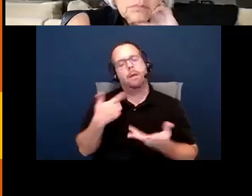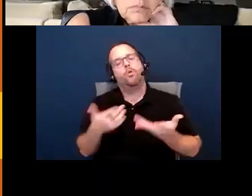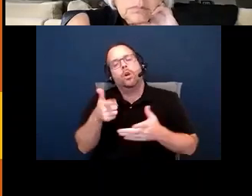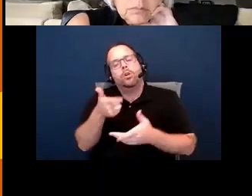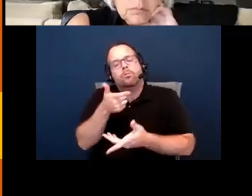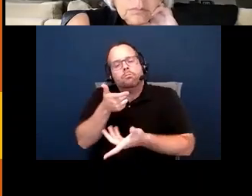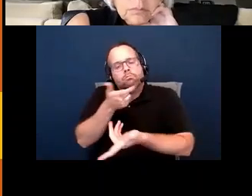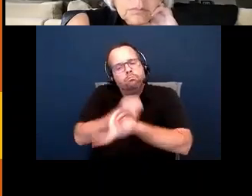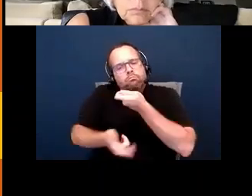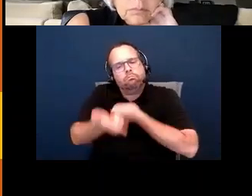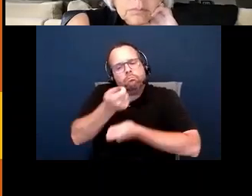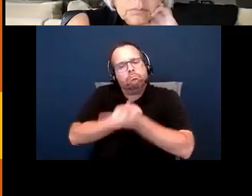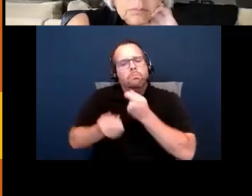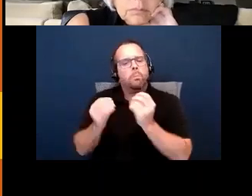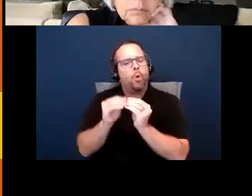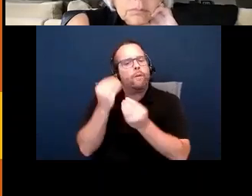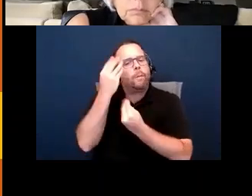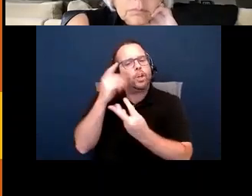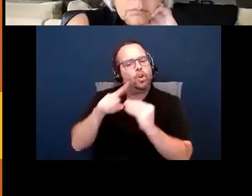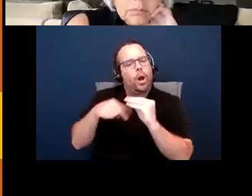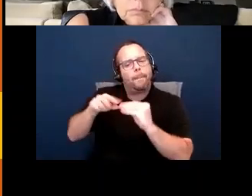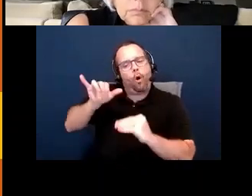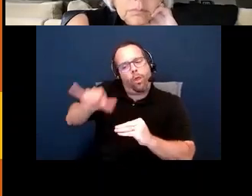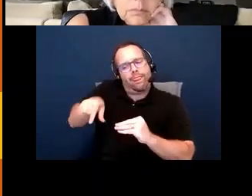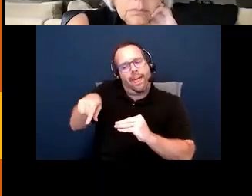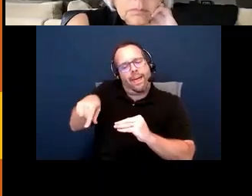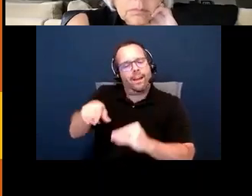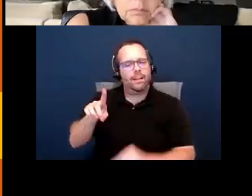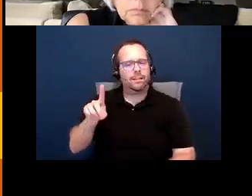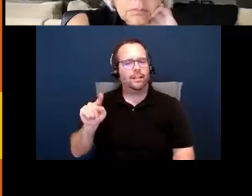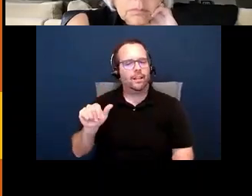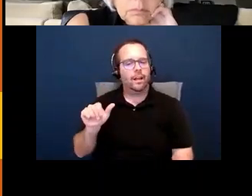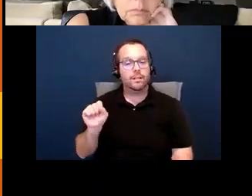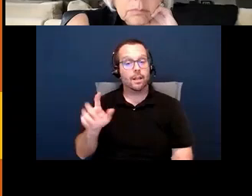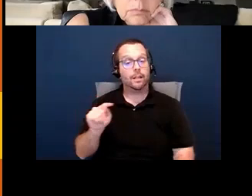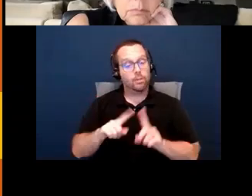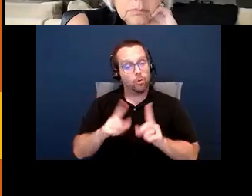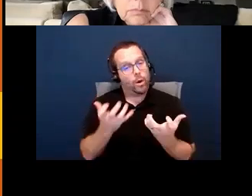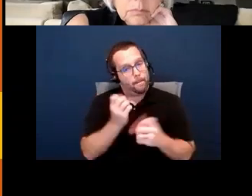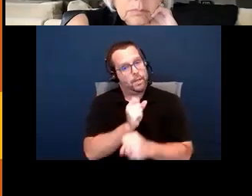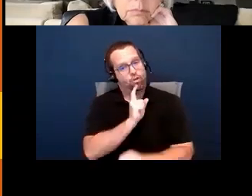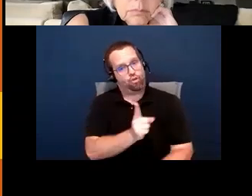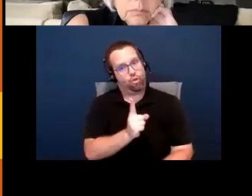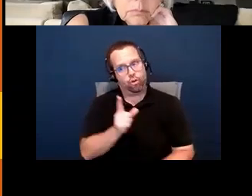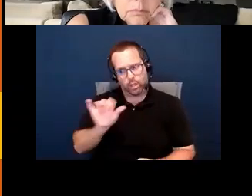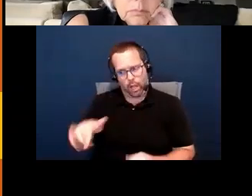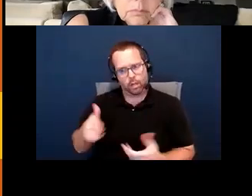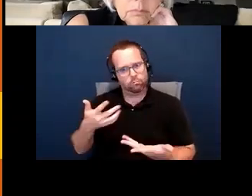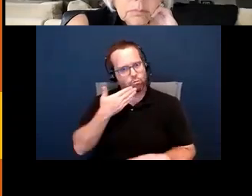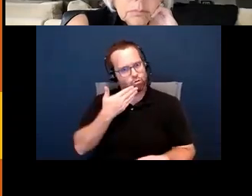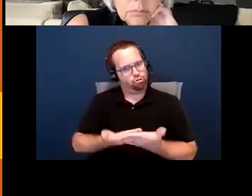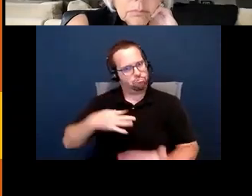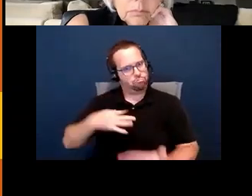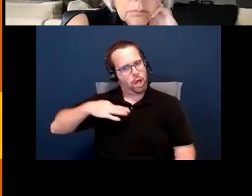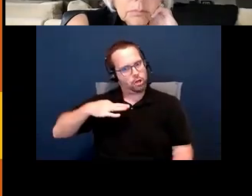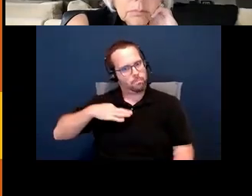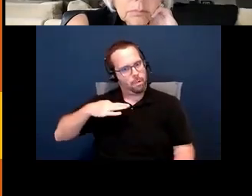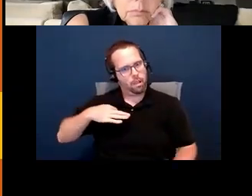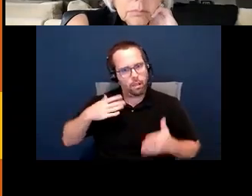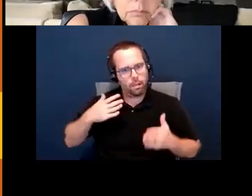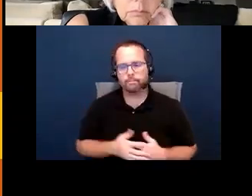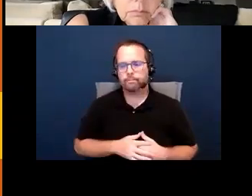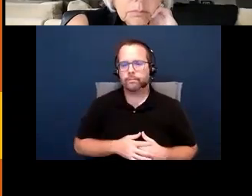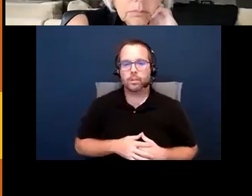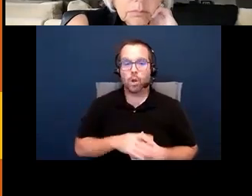but just to make sure that it is eligible. Other issues come up, that things around